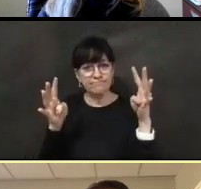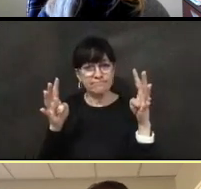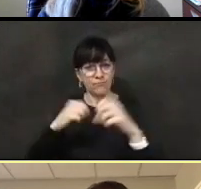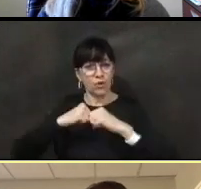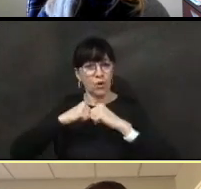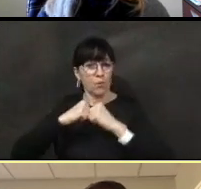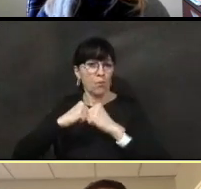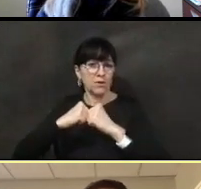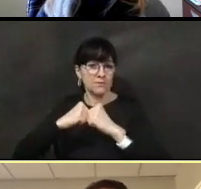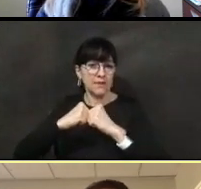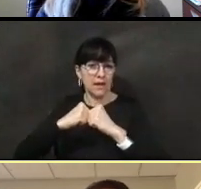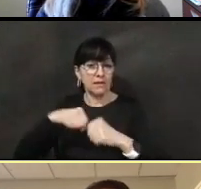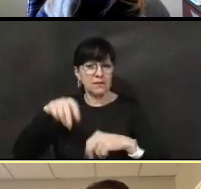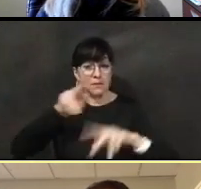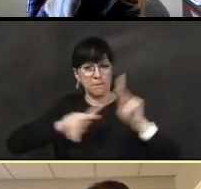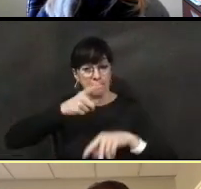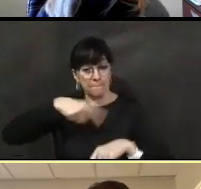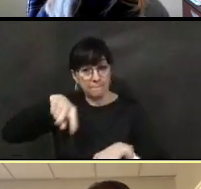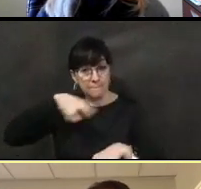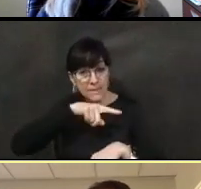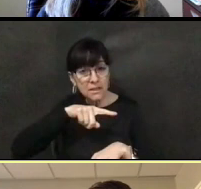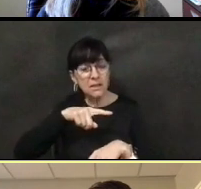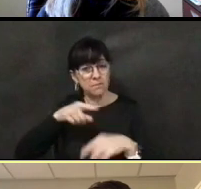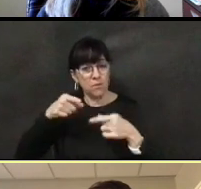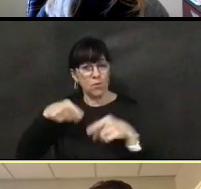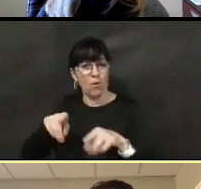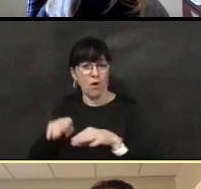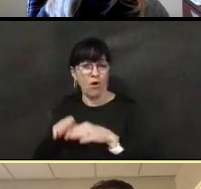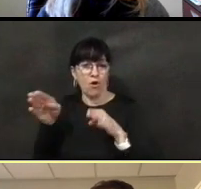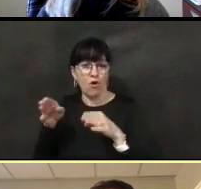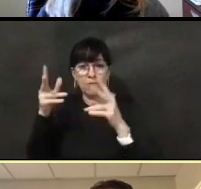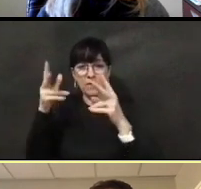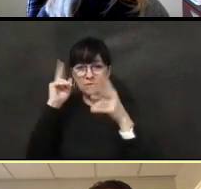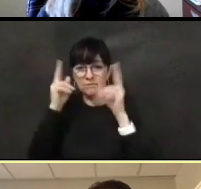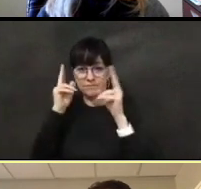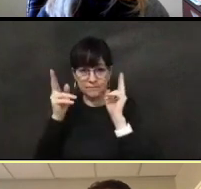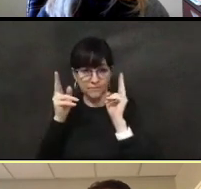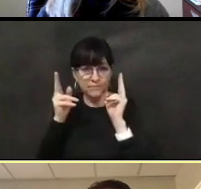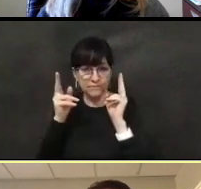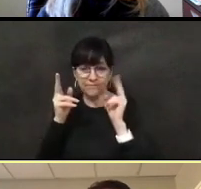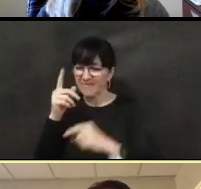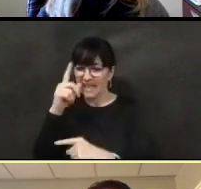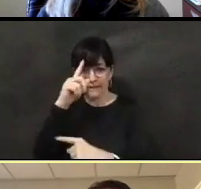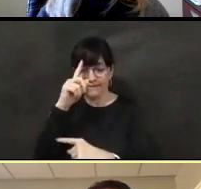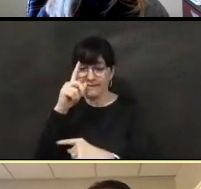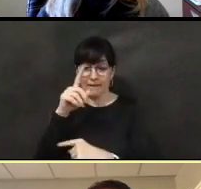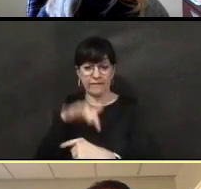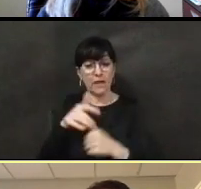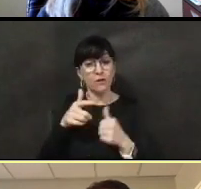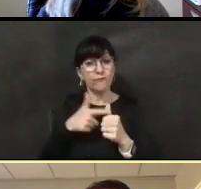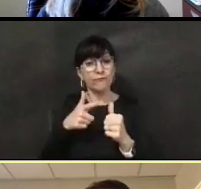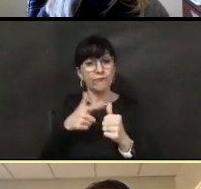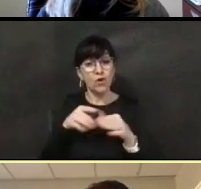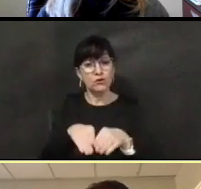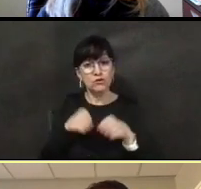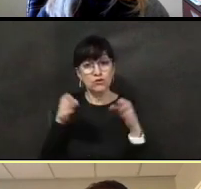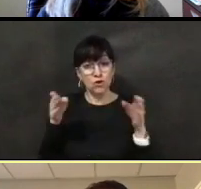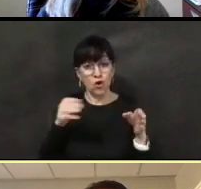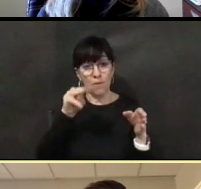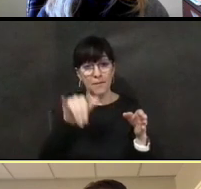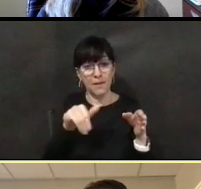promotes a safe environment in a phase one reopening, which will still be a fairly limited reopening with, again, a lot of